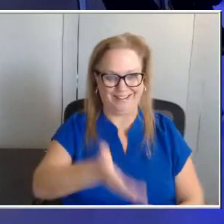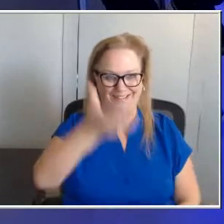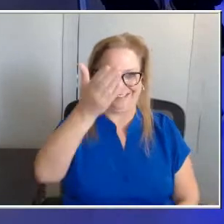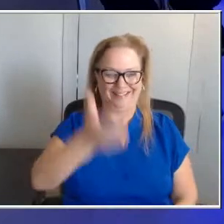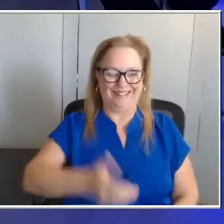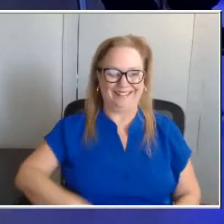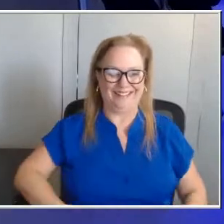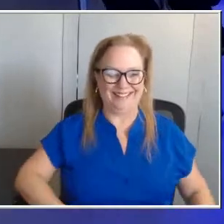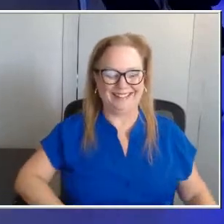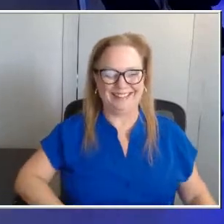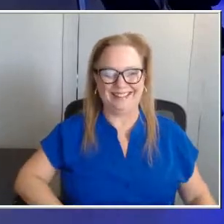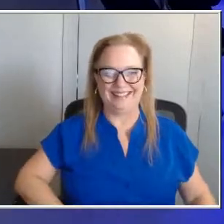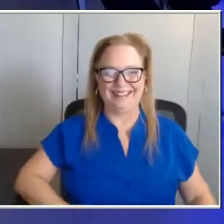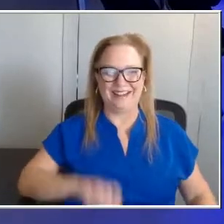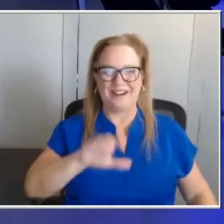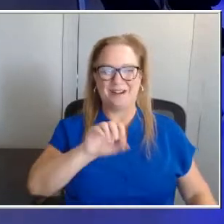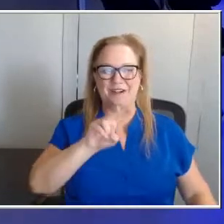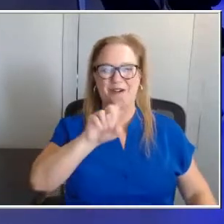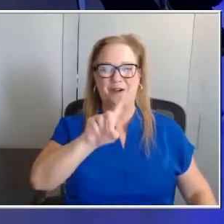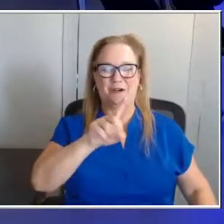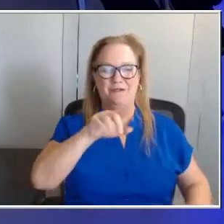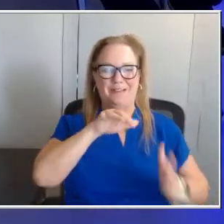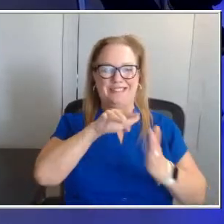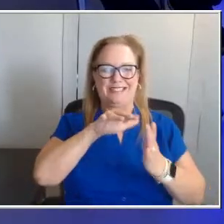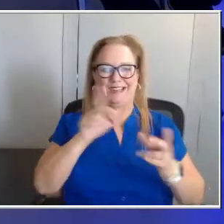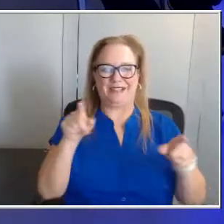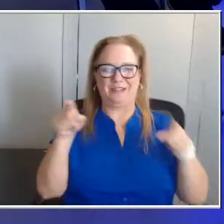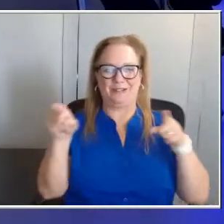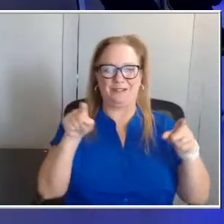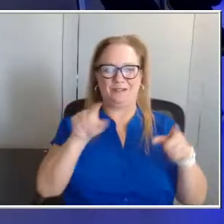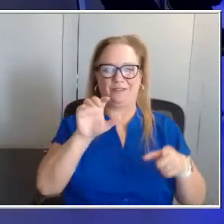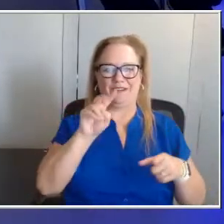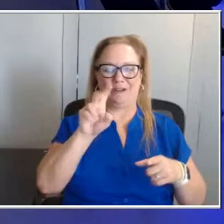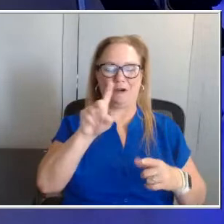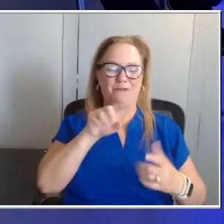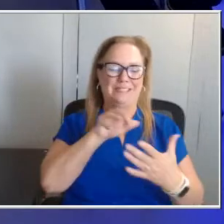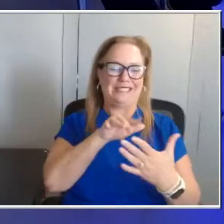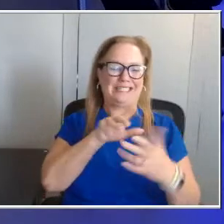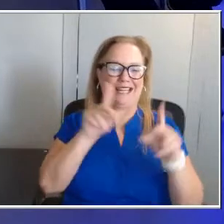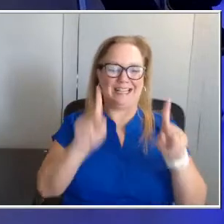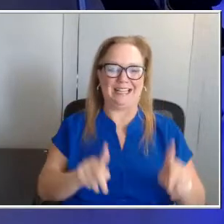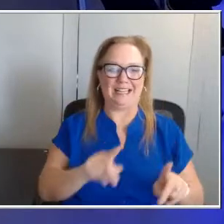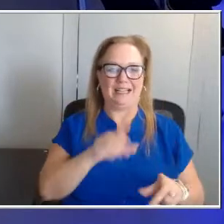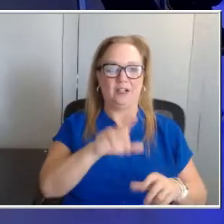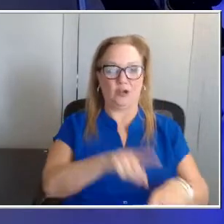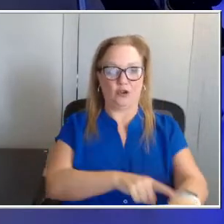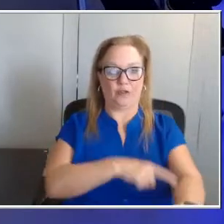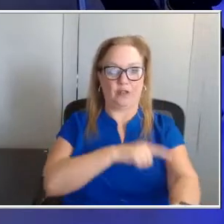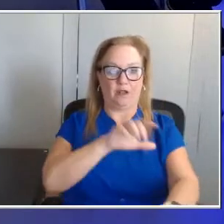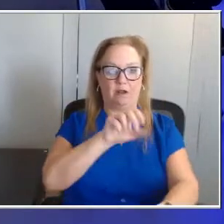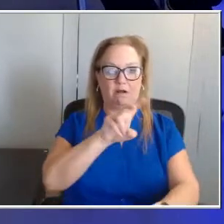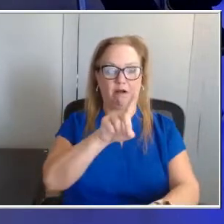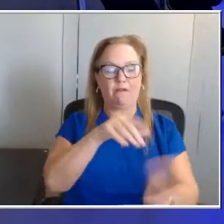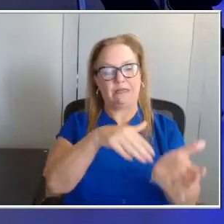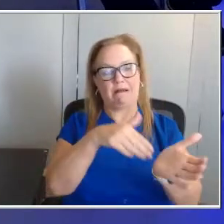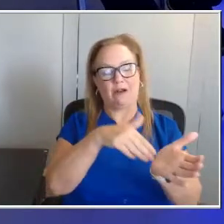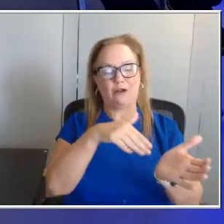Comfort? there you go. COVIDology, baby. Yeah. You and Hawkeye, you guys they're kind of COVIDologists, but you're the long COVIDologist here in the room.